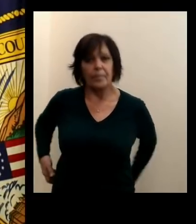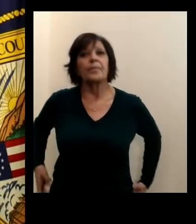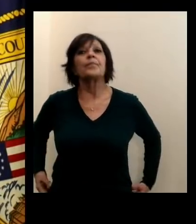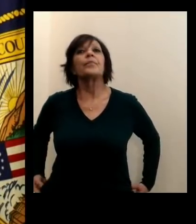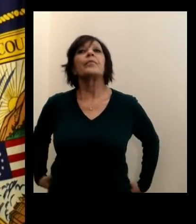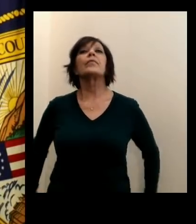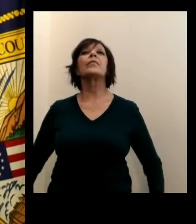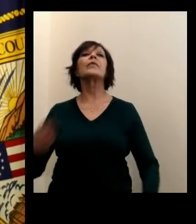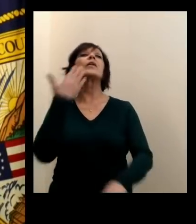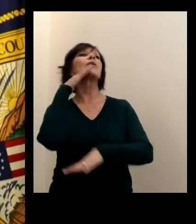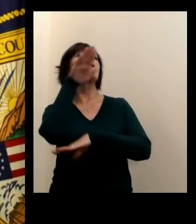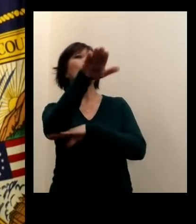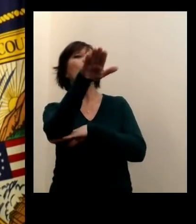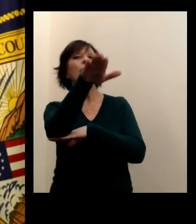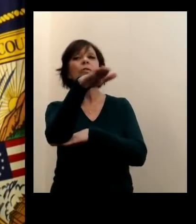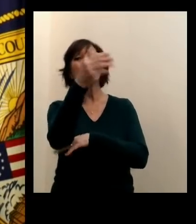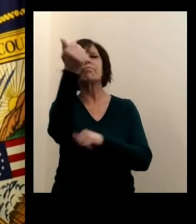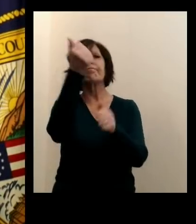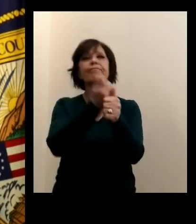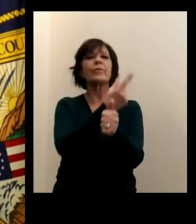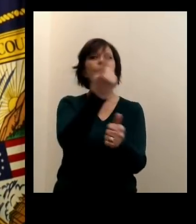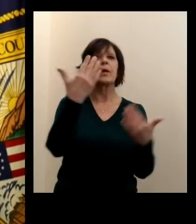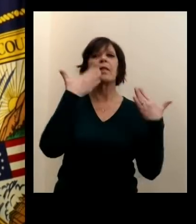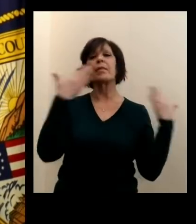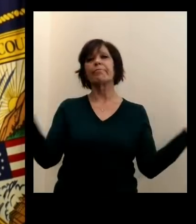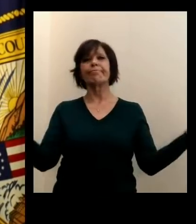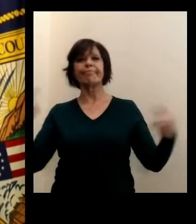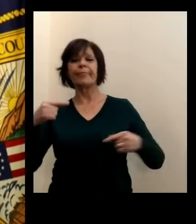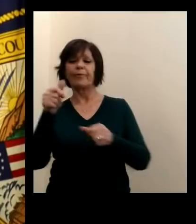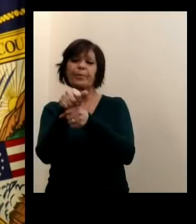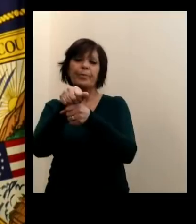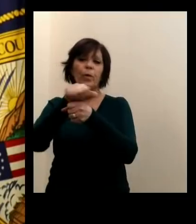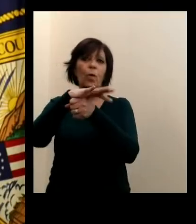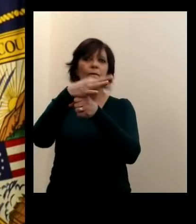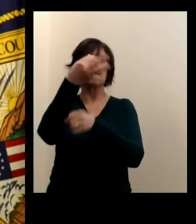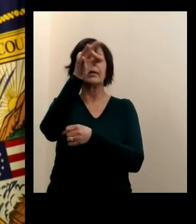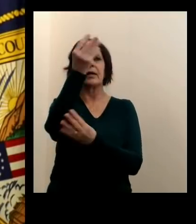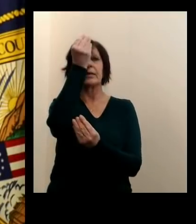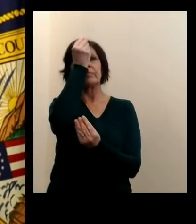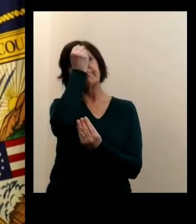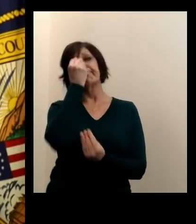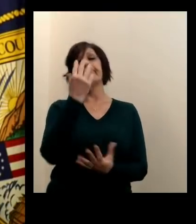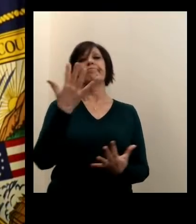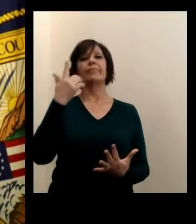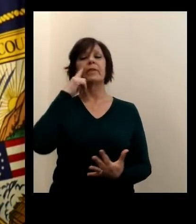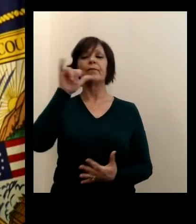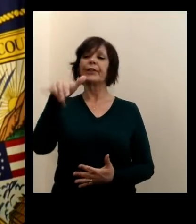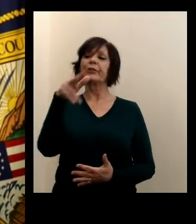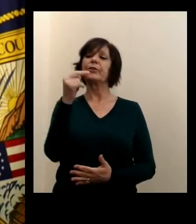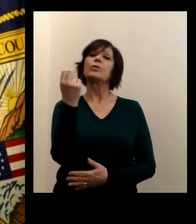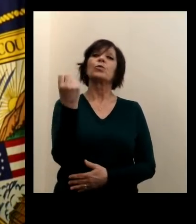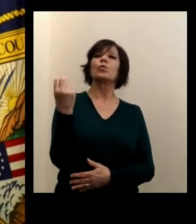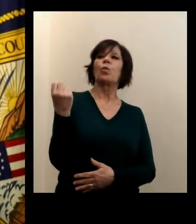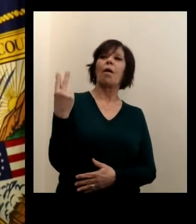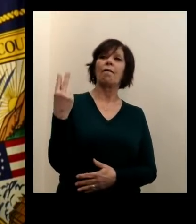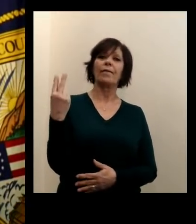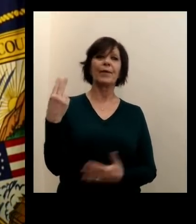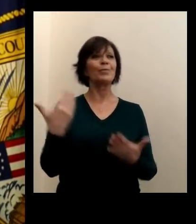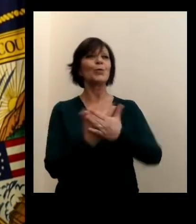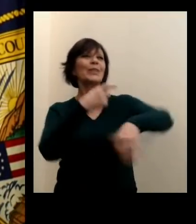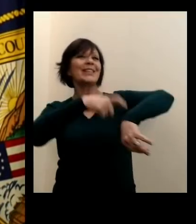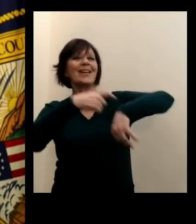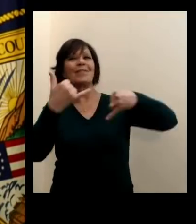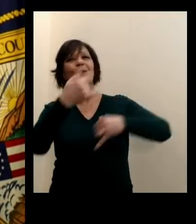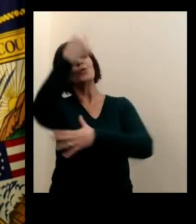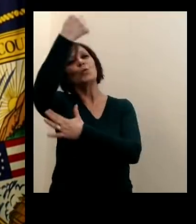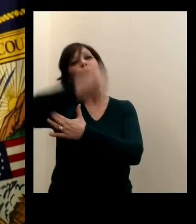Good afternoon, everyone. Thank you for joining us for our COVID-19 update for January 12th, our new time, Tuesdays at